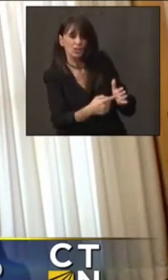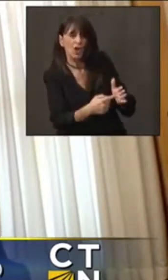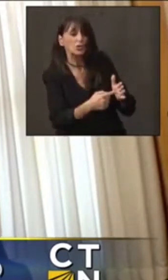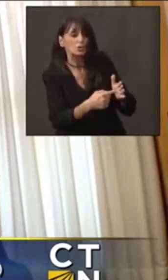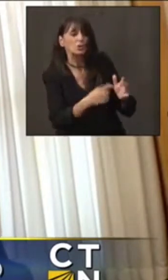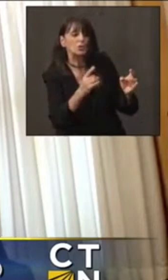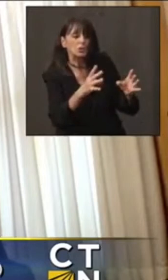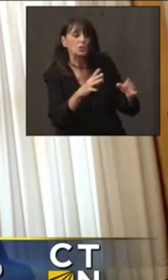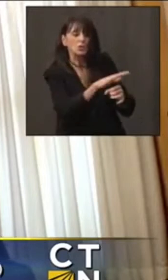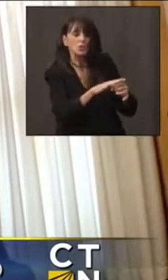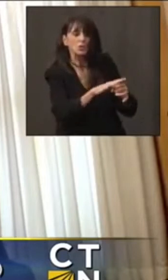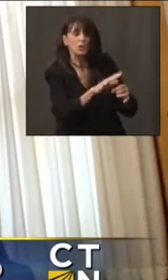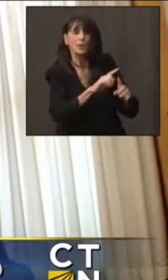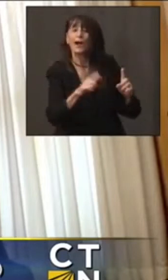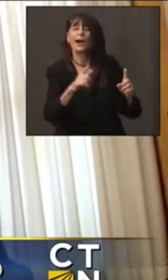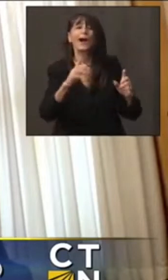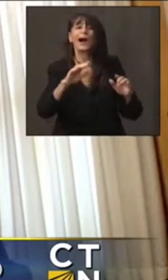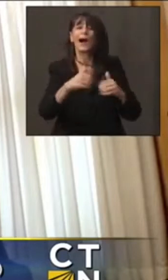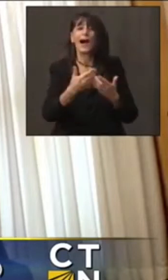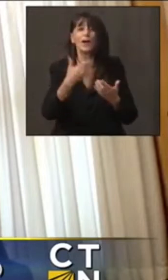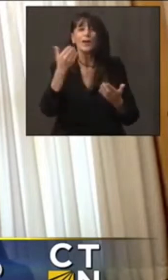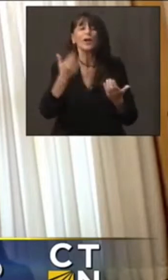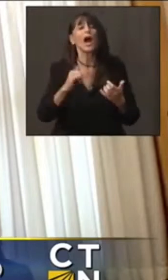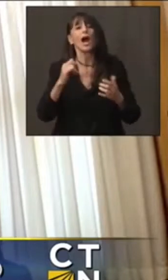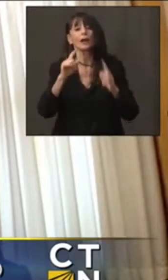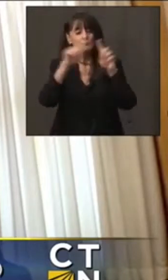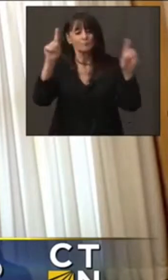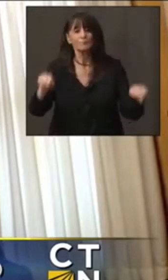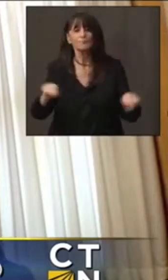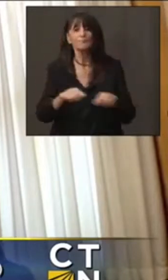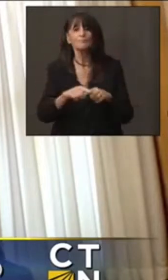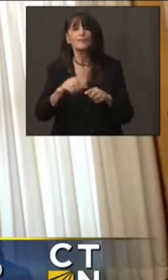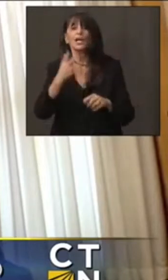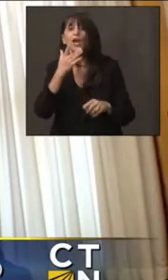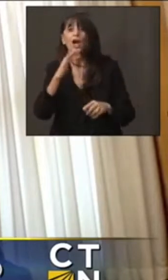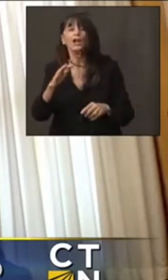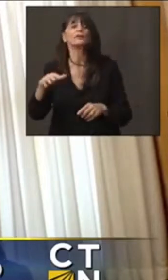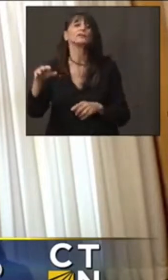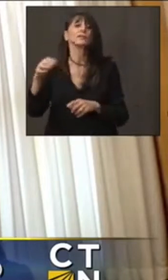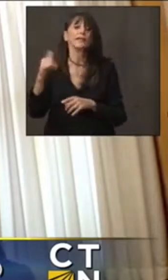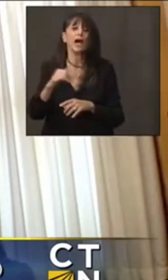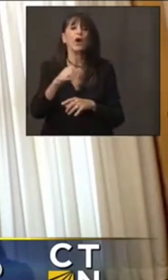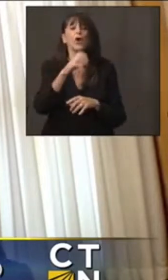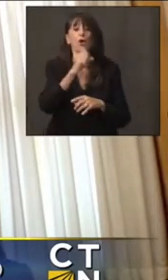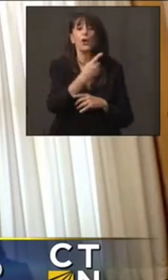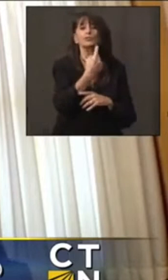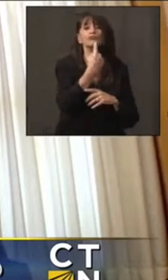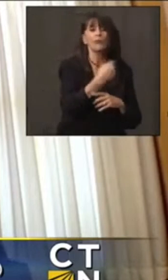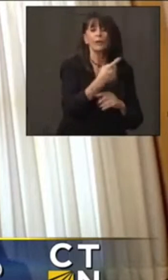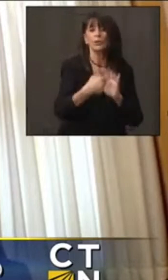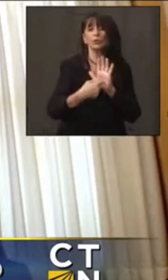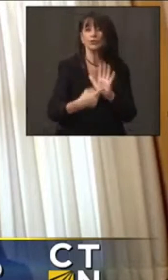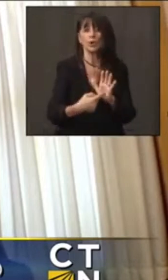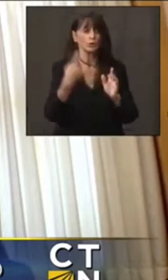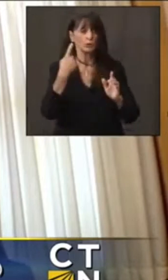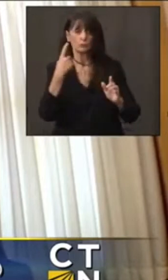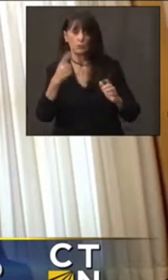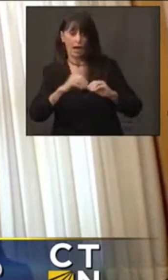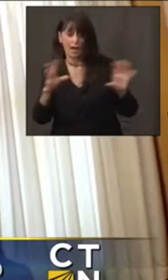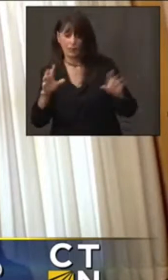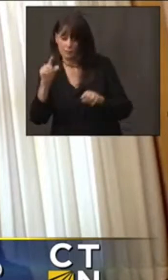in a way that's easier to access and can show, for example, how we're seeing a bunch of towns clustered up in southeastern Connecticut that